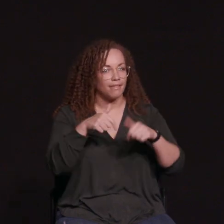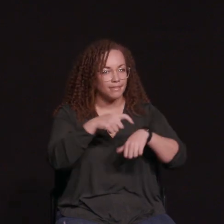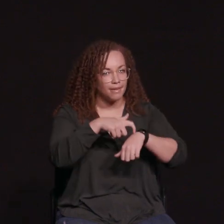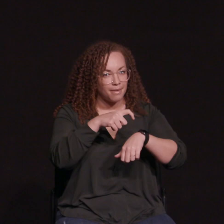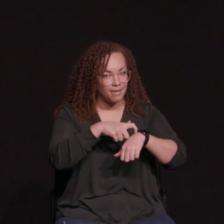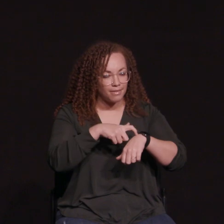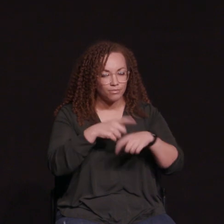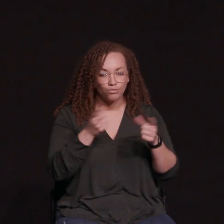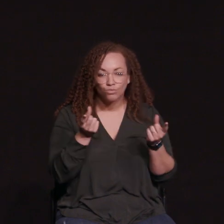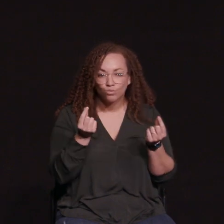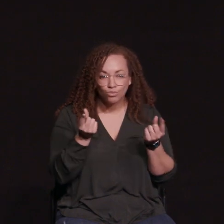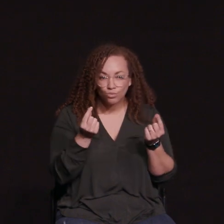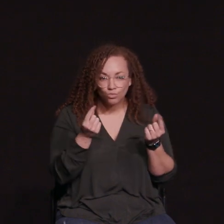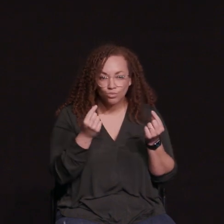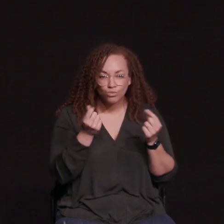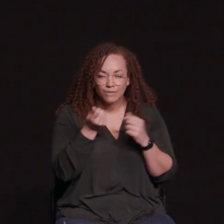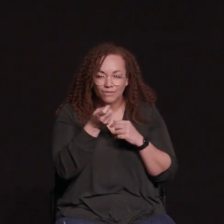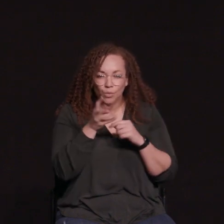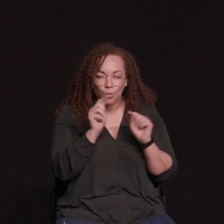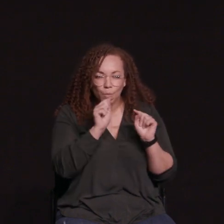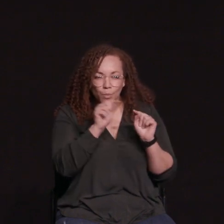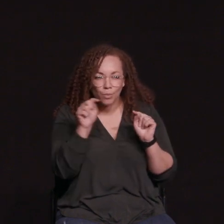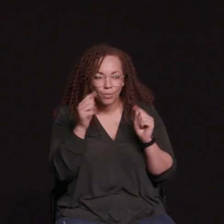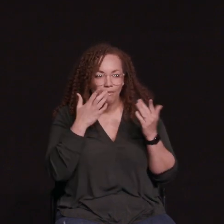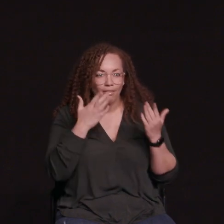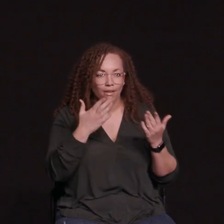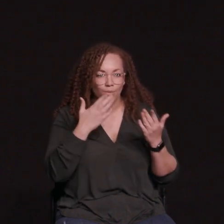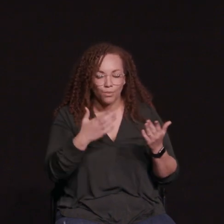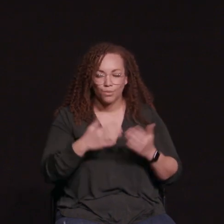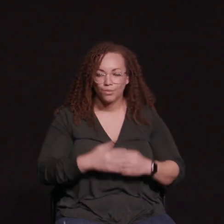extend just a few thank yous.